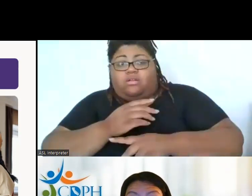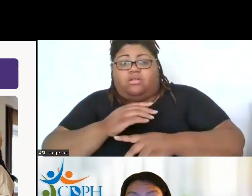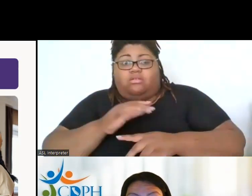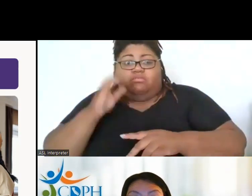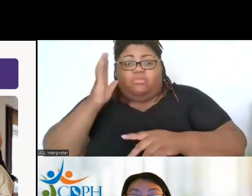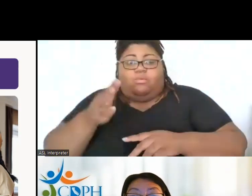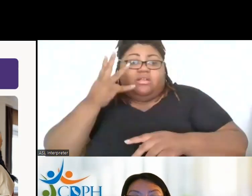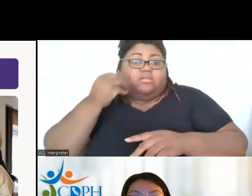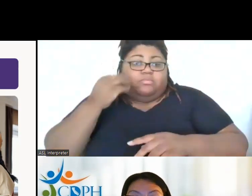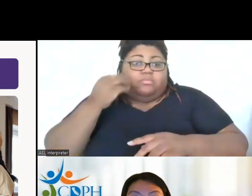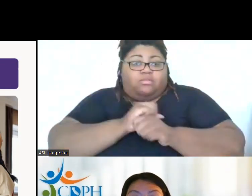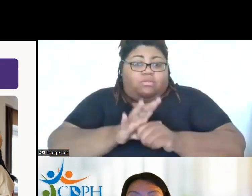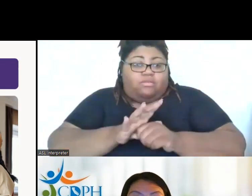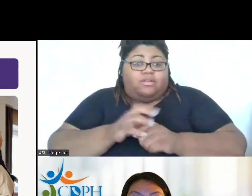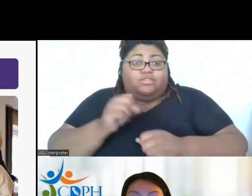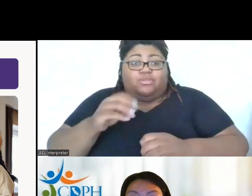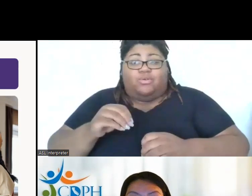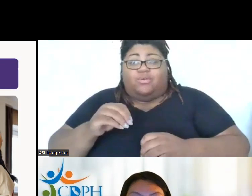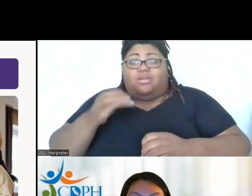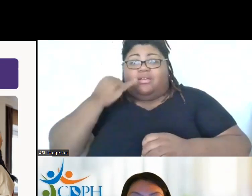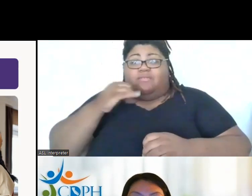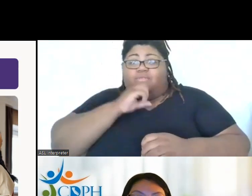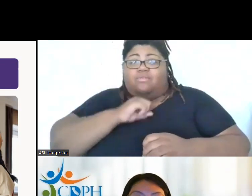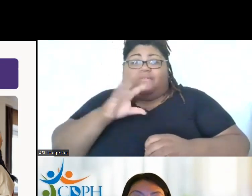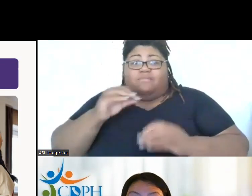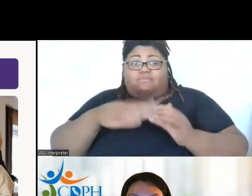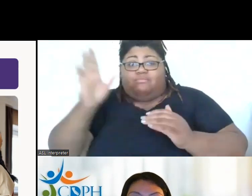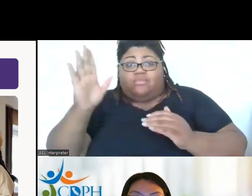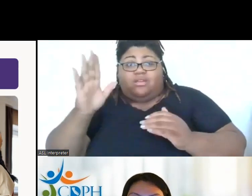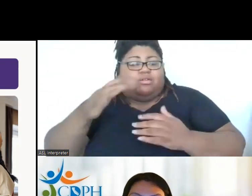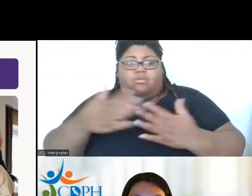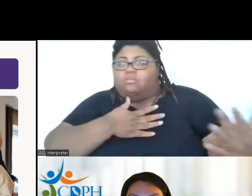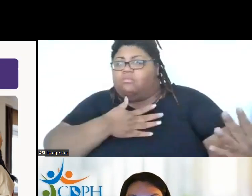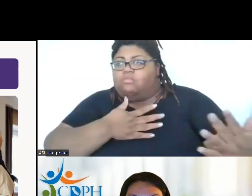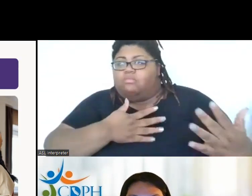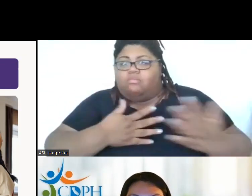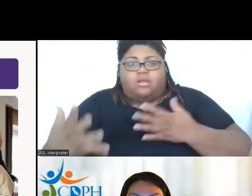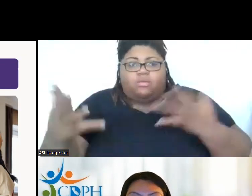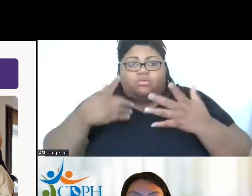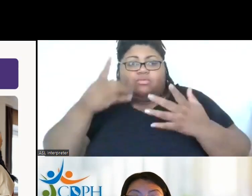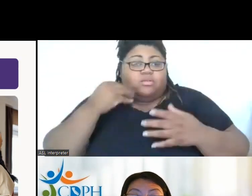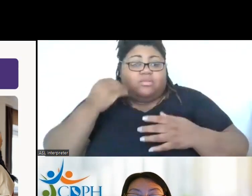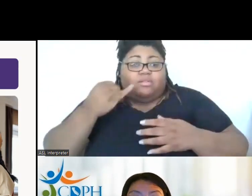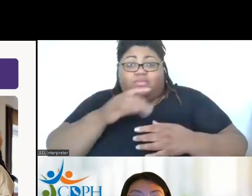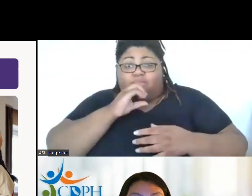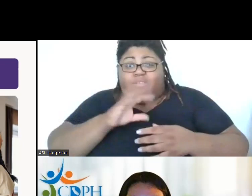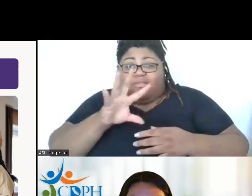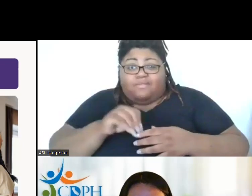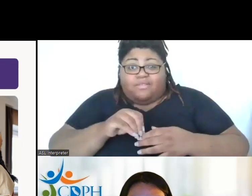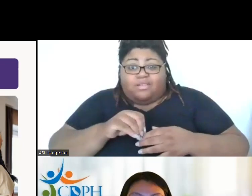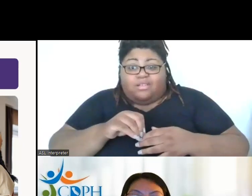at the age of 50. So anyone, regardless of any other medical conditions, if you're 50, that's enough to qualify.